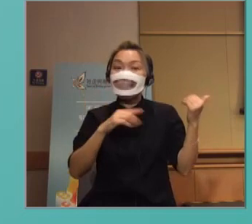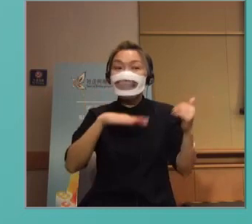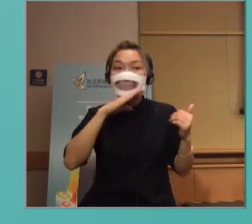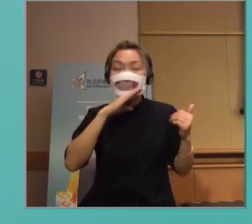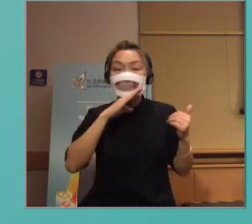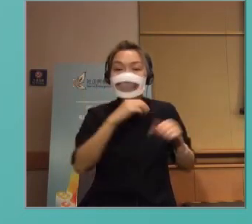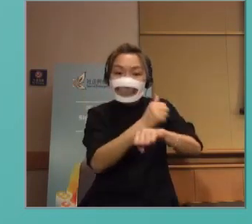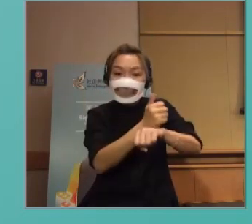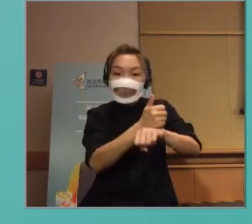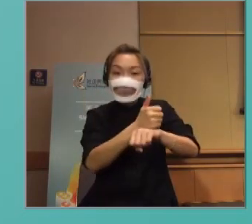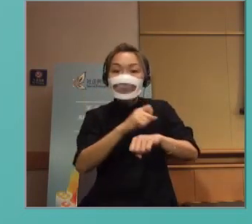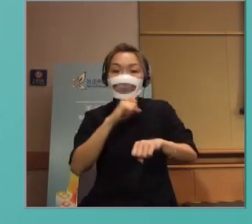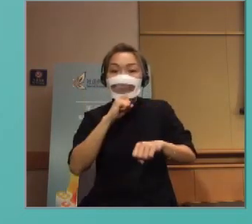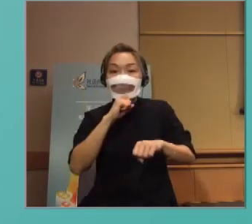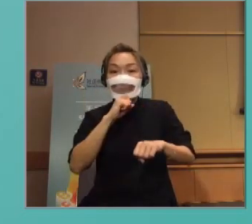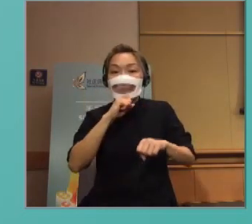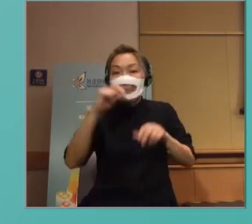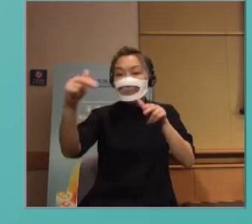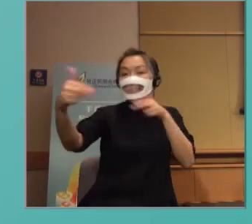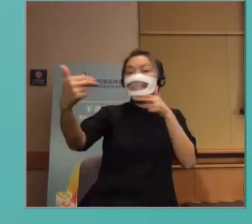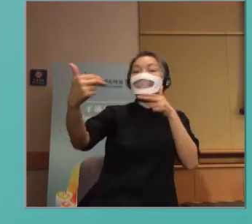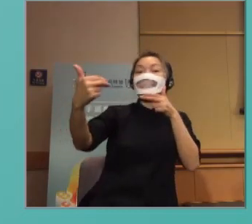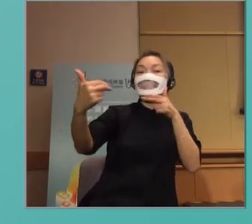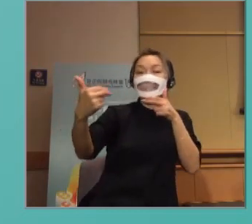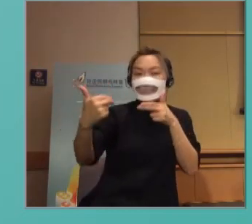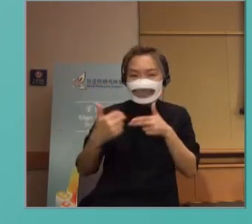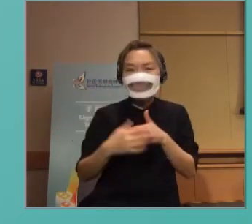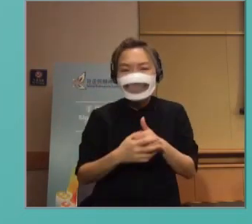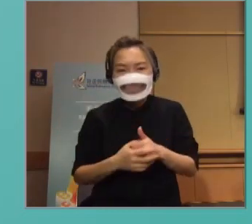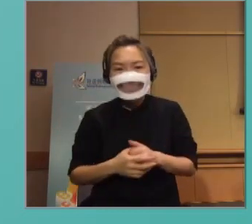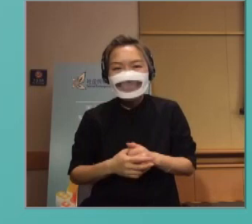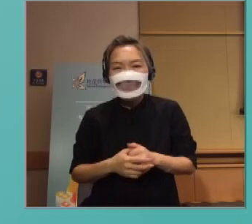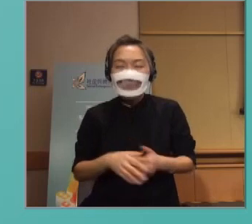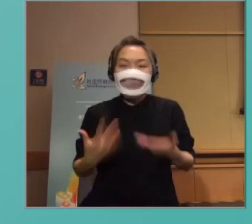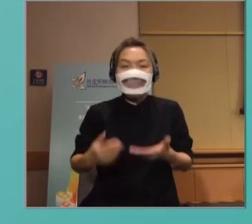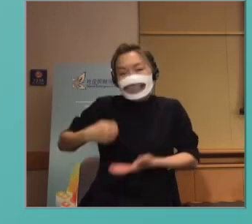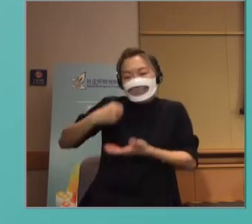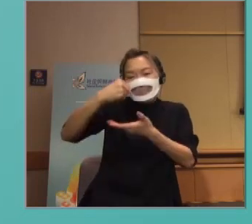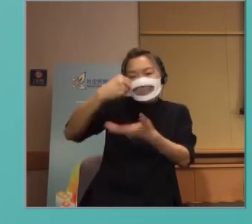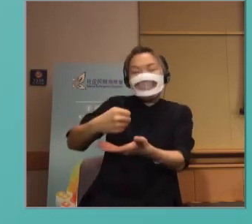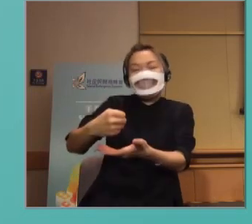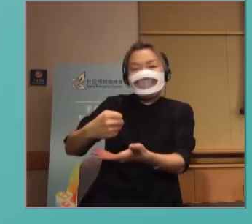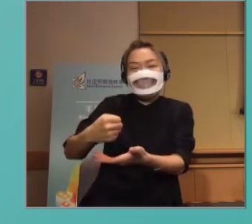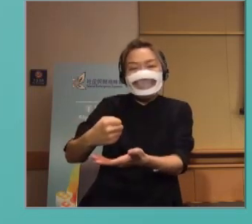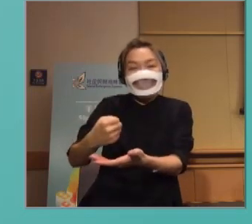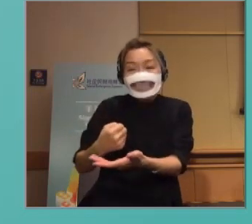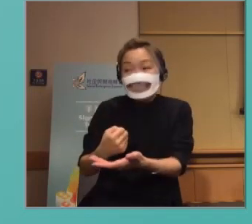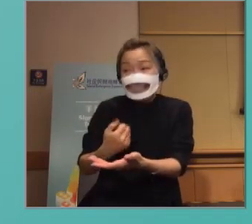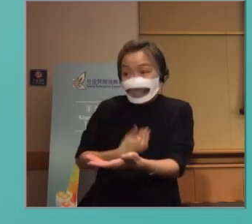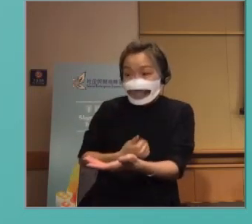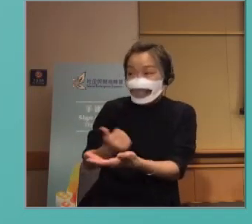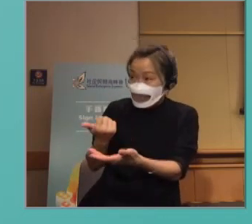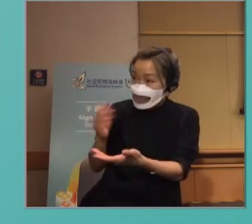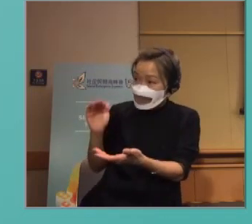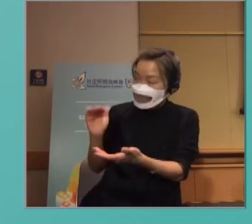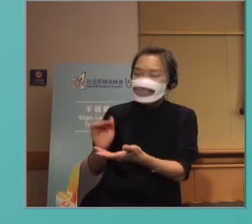whether he would like to donate for a good cause at the same time. So do bear with me and let me not take up too much more time afterwards. Of